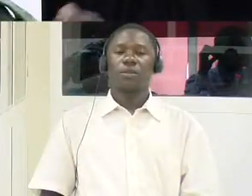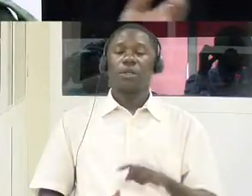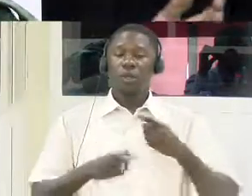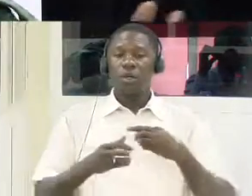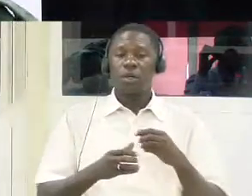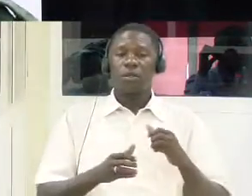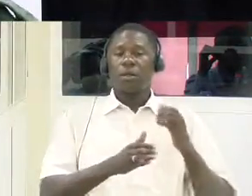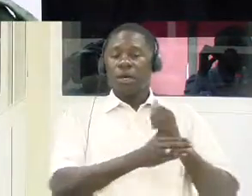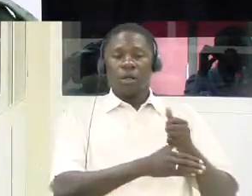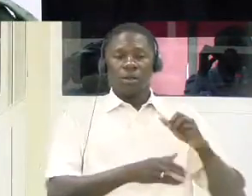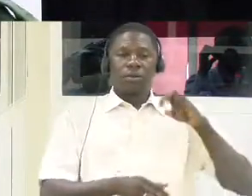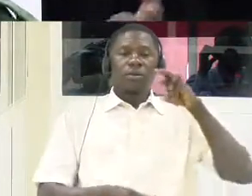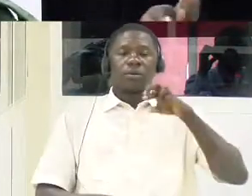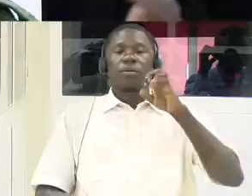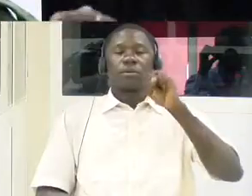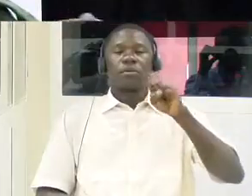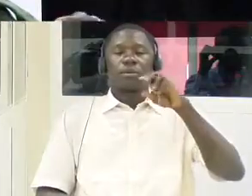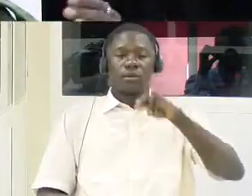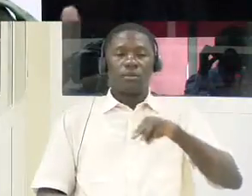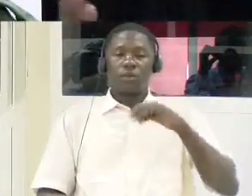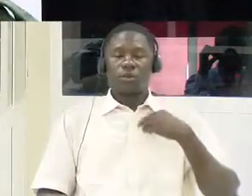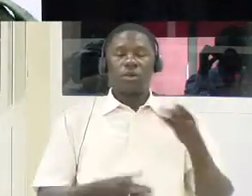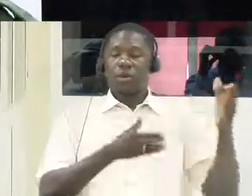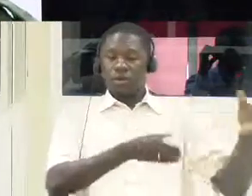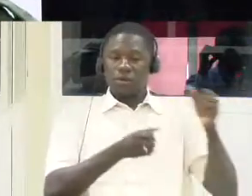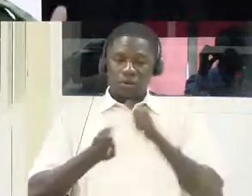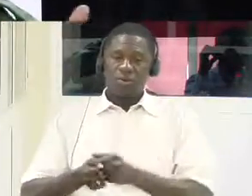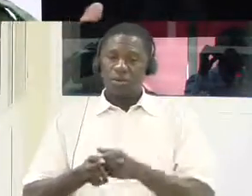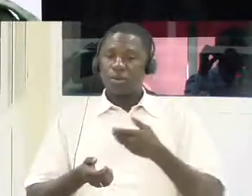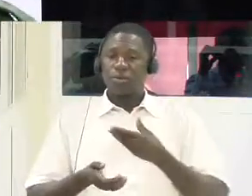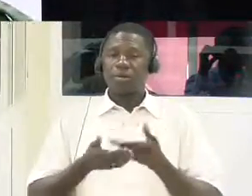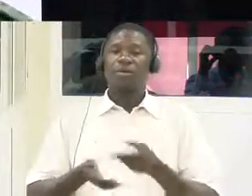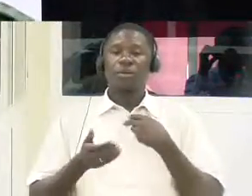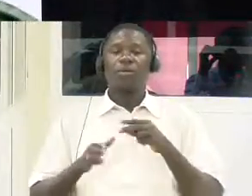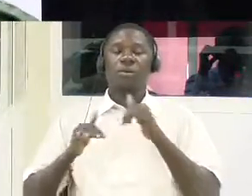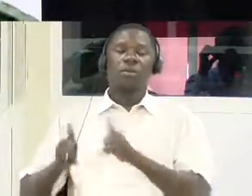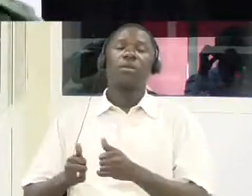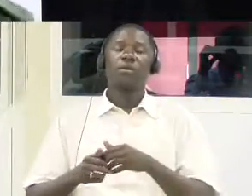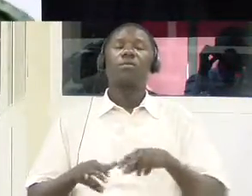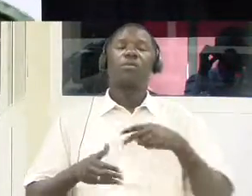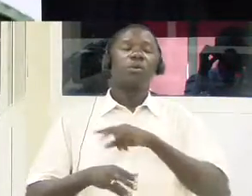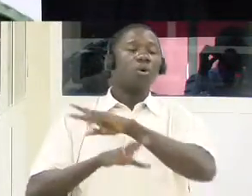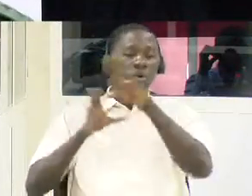me. I invite the officers, then when the commanding officer come, I also hand over, then we listen to the information.